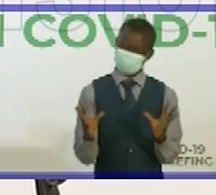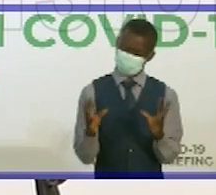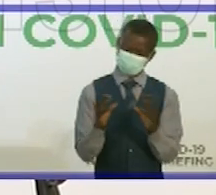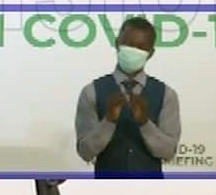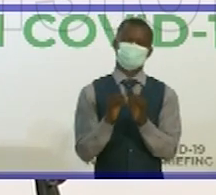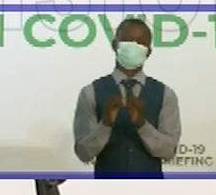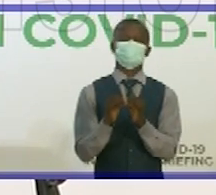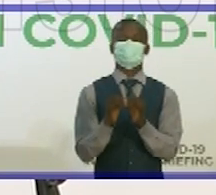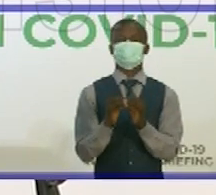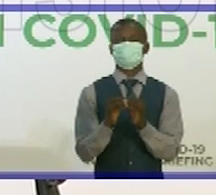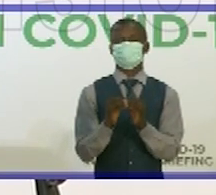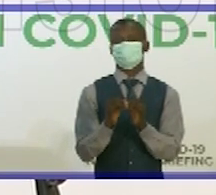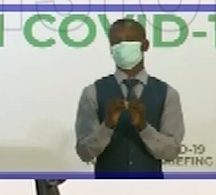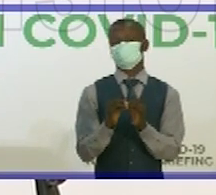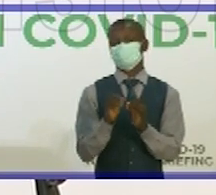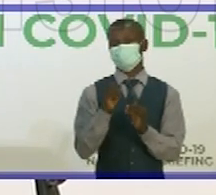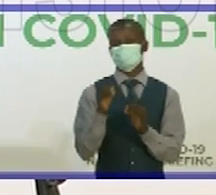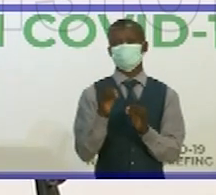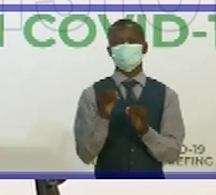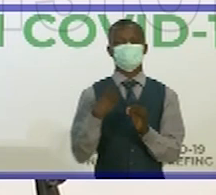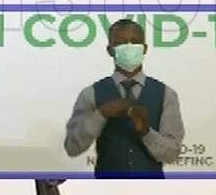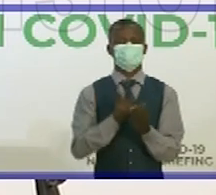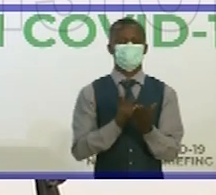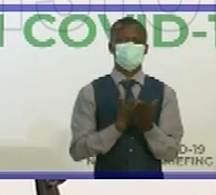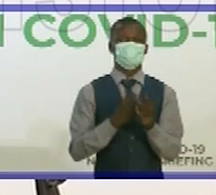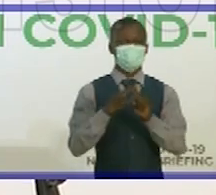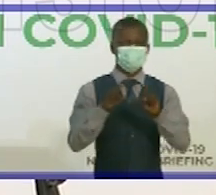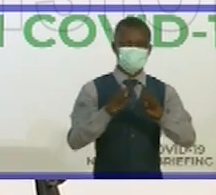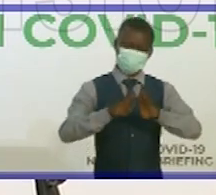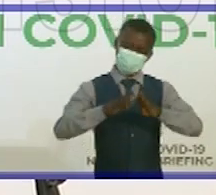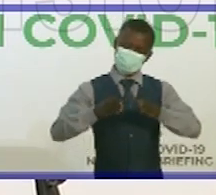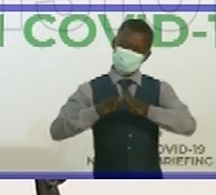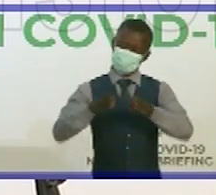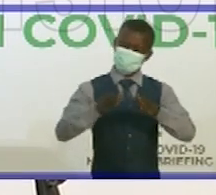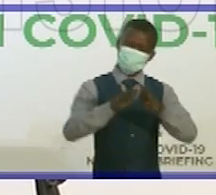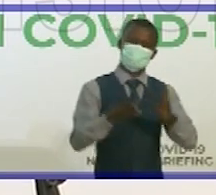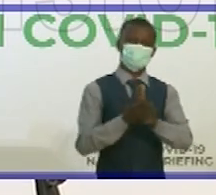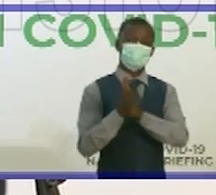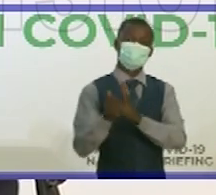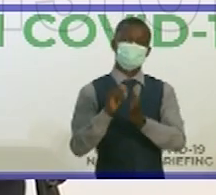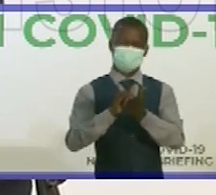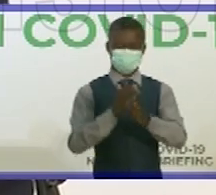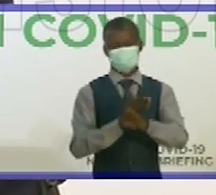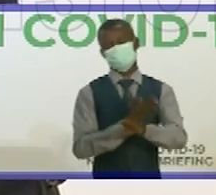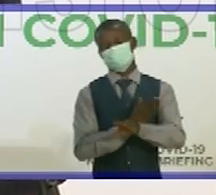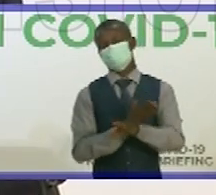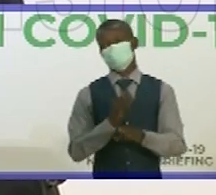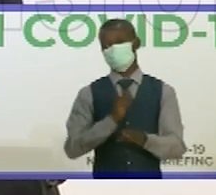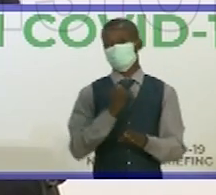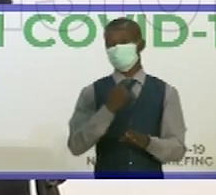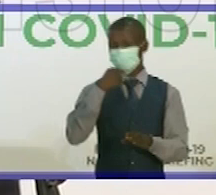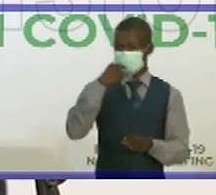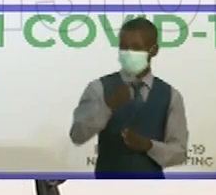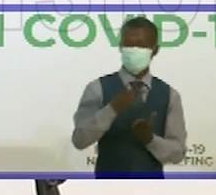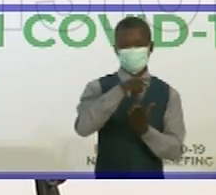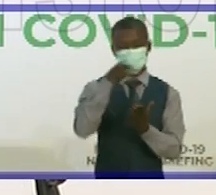your forces together. So there's an amazing evolution of expertise growing, and I've said here severally, if this